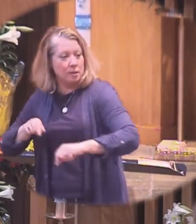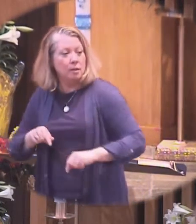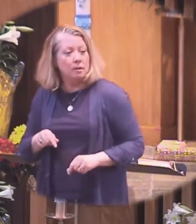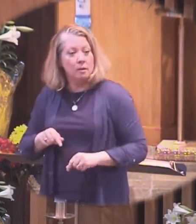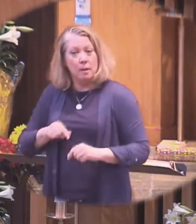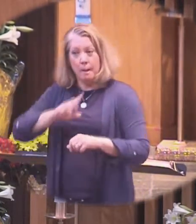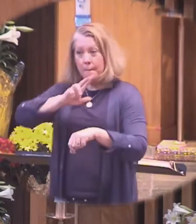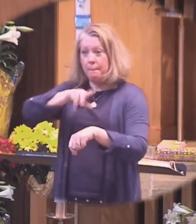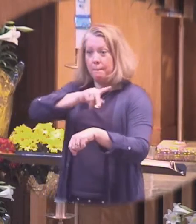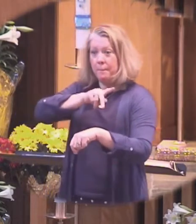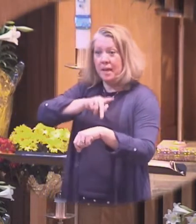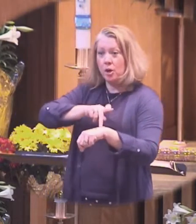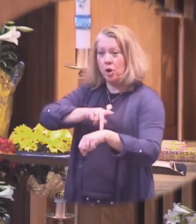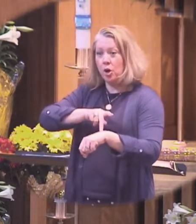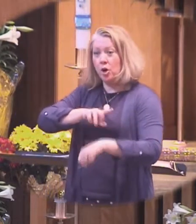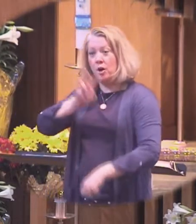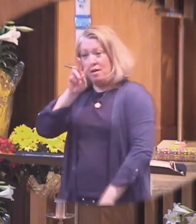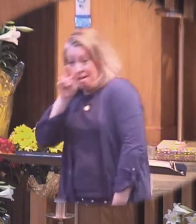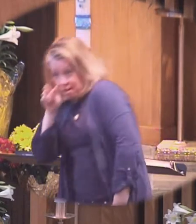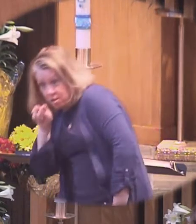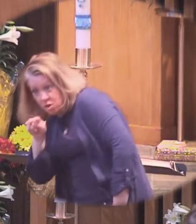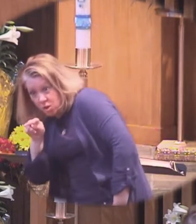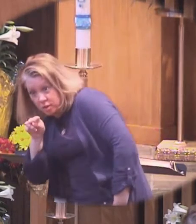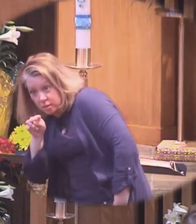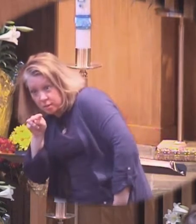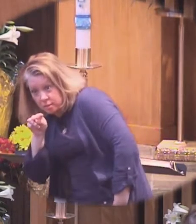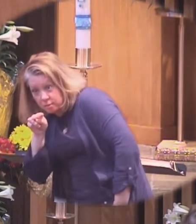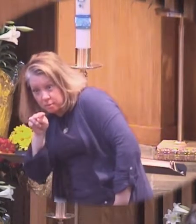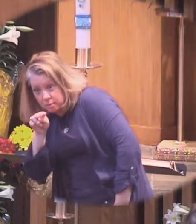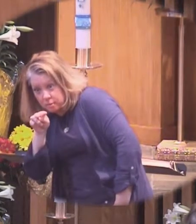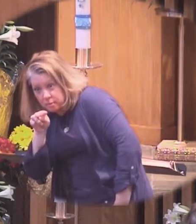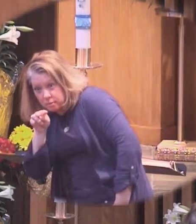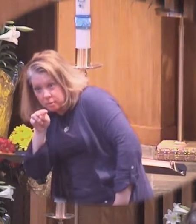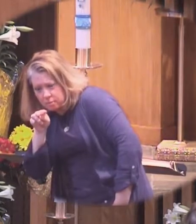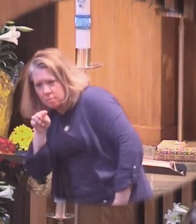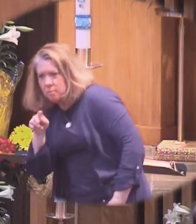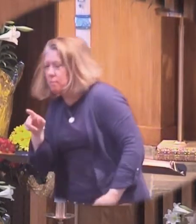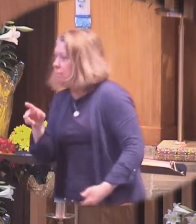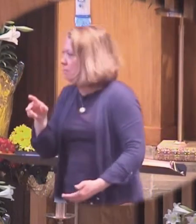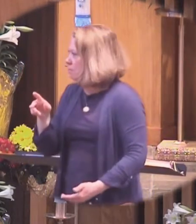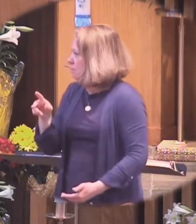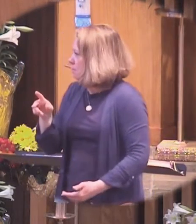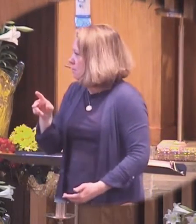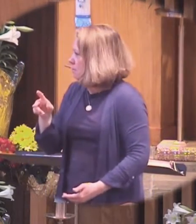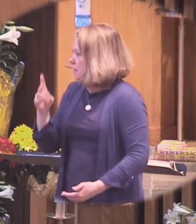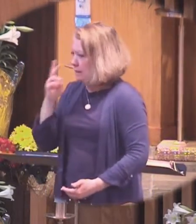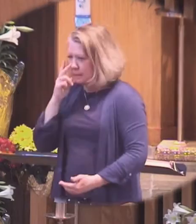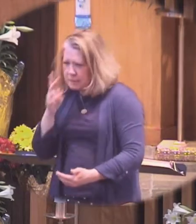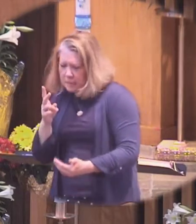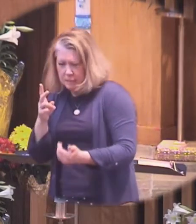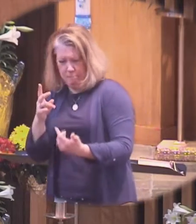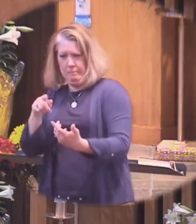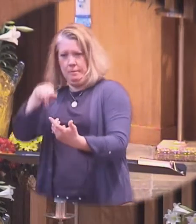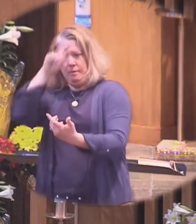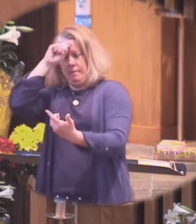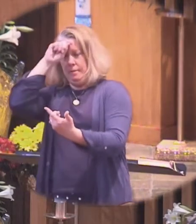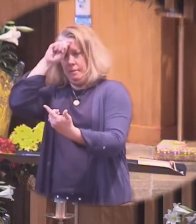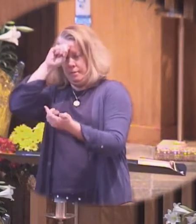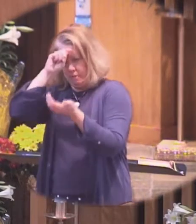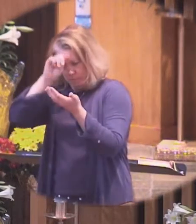that Peter, when he looks into the tomb, he sees, and it creates even deeper mystery.